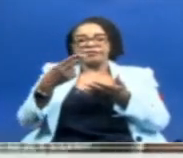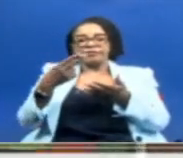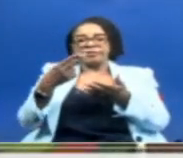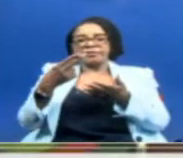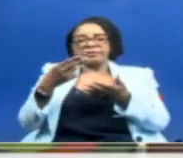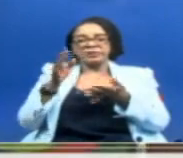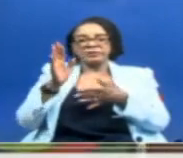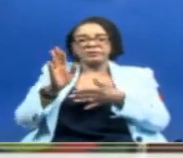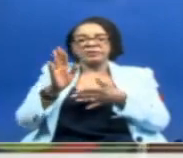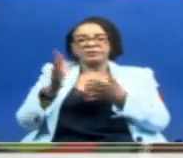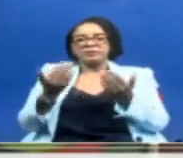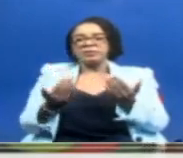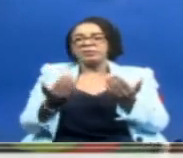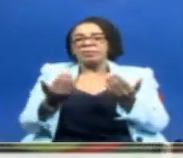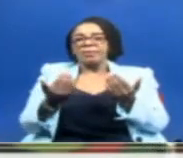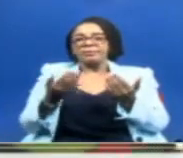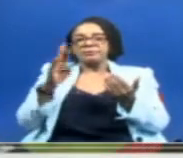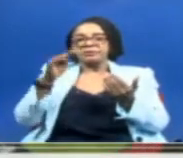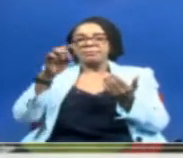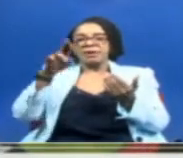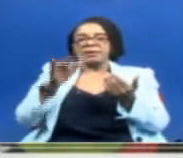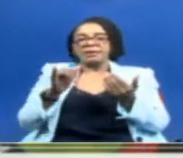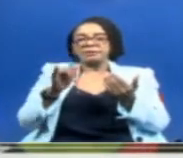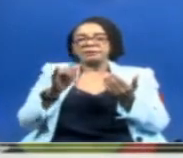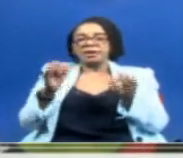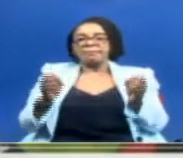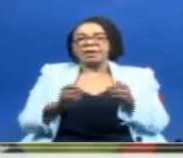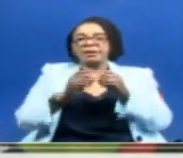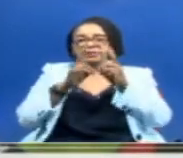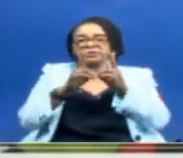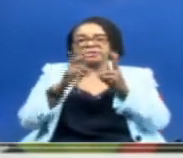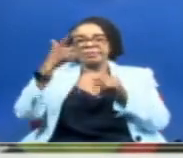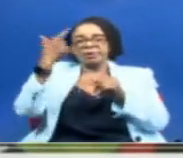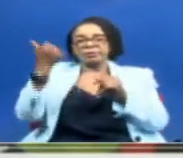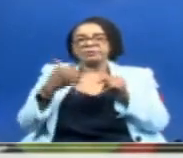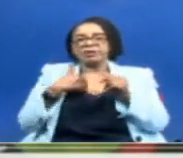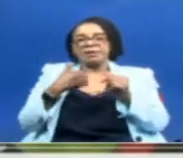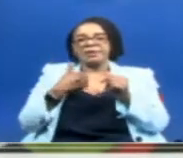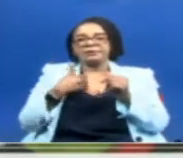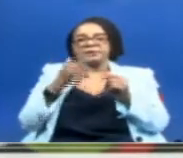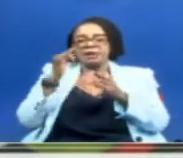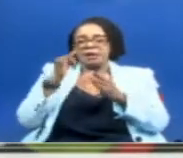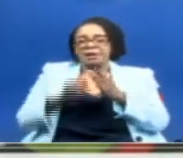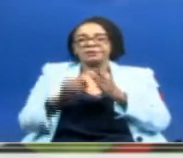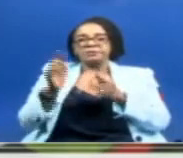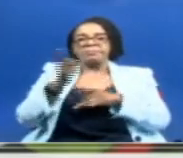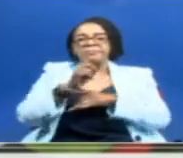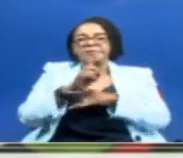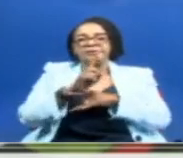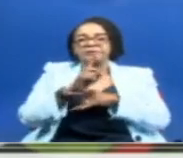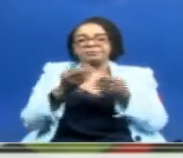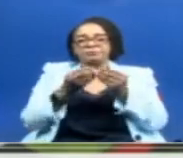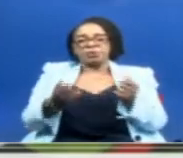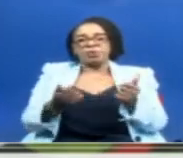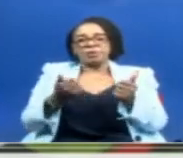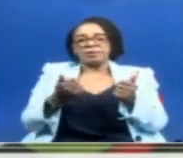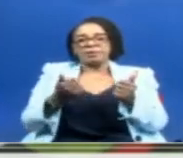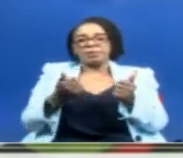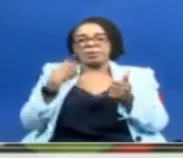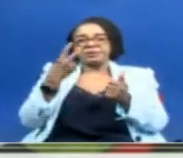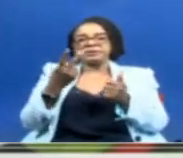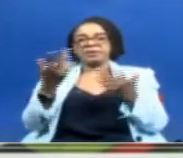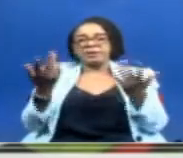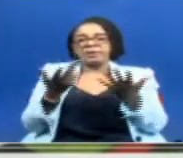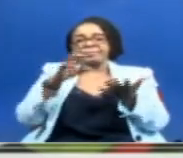now at the MRI in Paris because he got in last minute a knock. We will see how is this